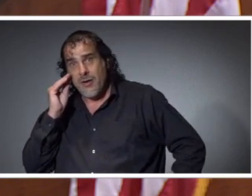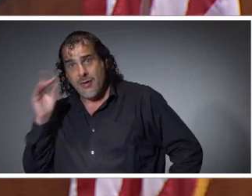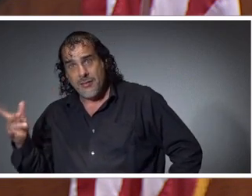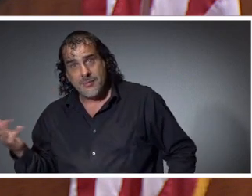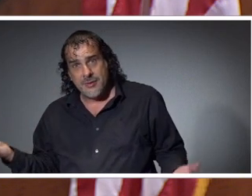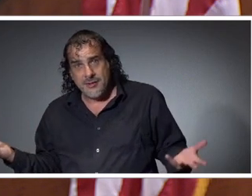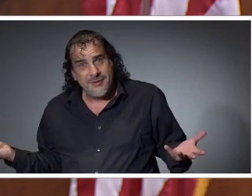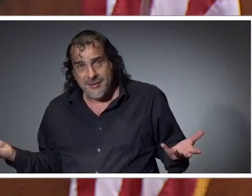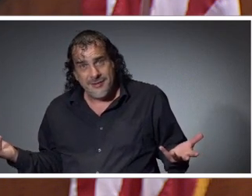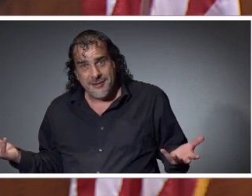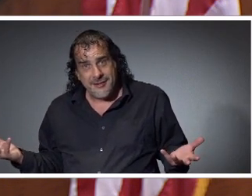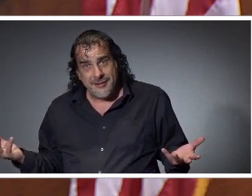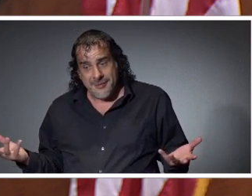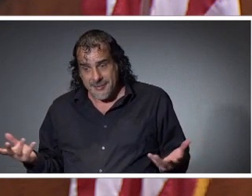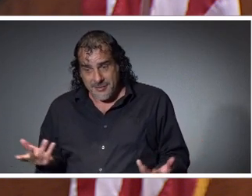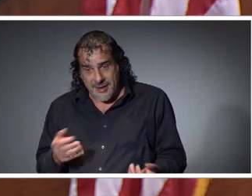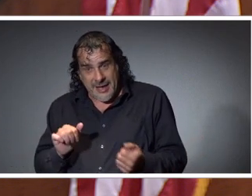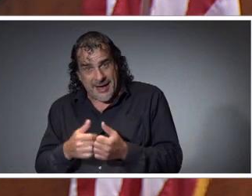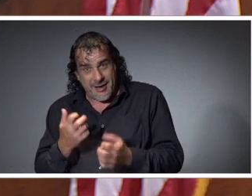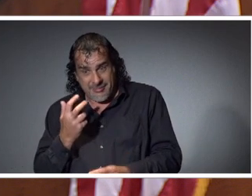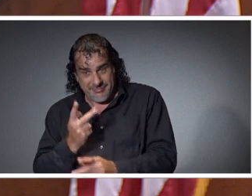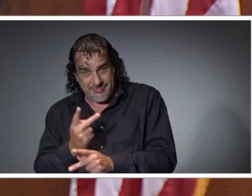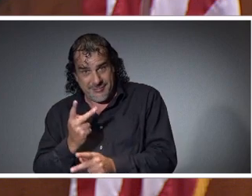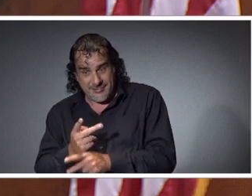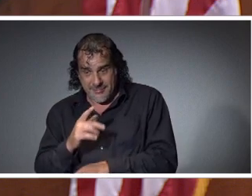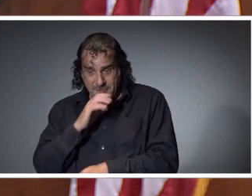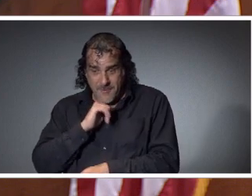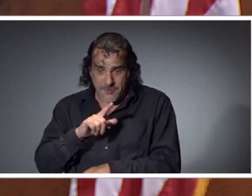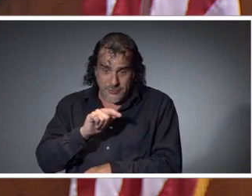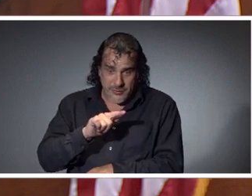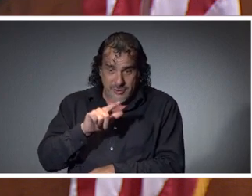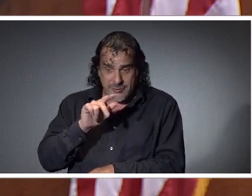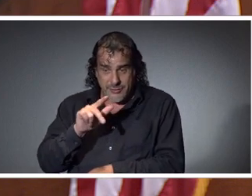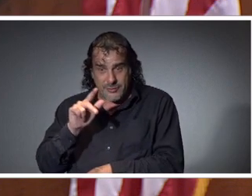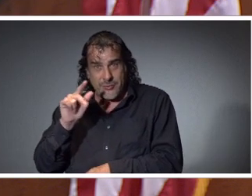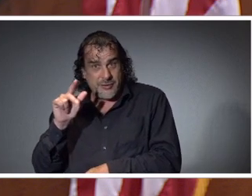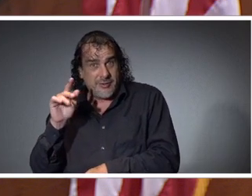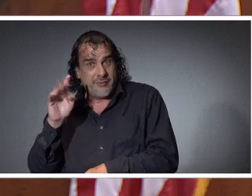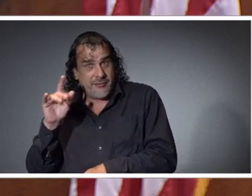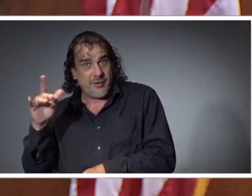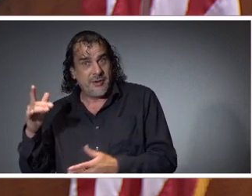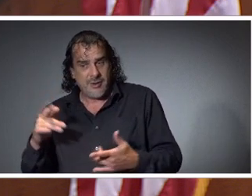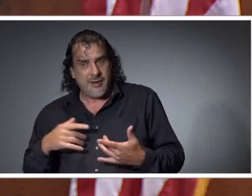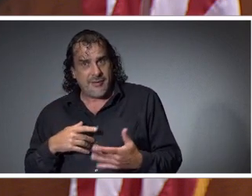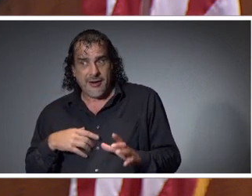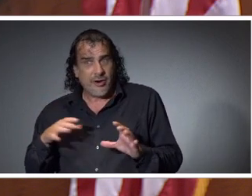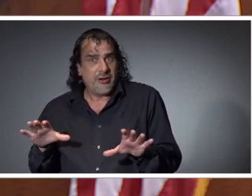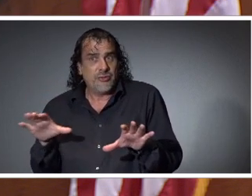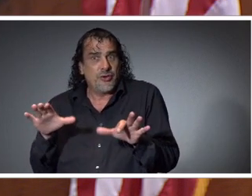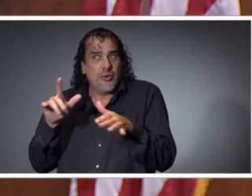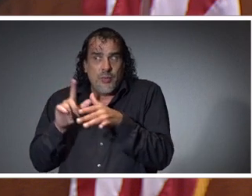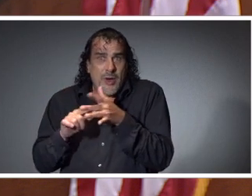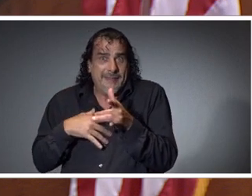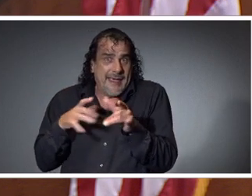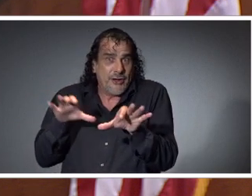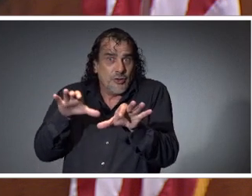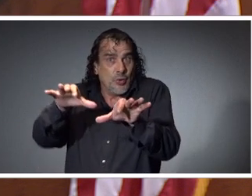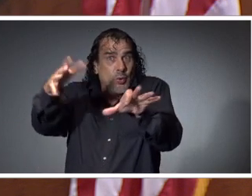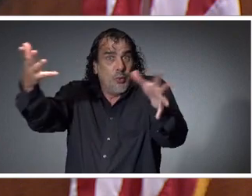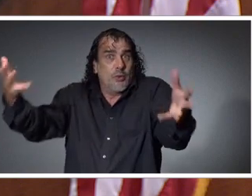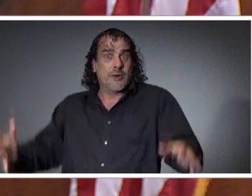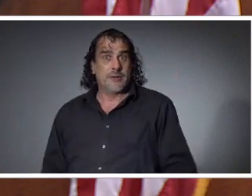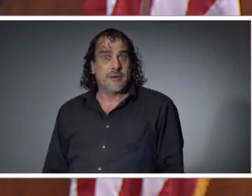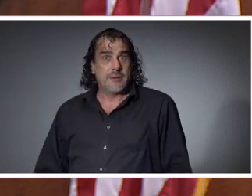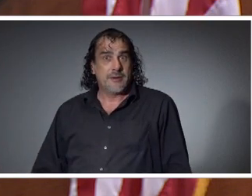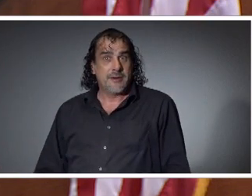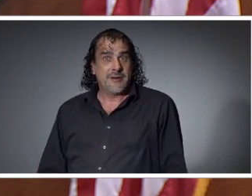keep 21 to 23, 24, 25 year old kids from being 21 to 22, 23, 24, 25 year old kids. That's just